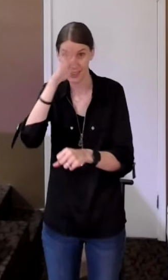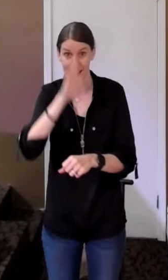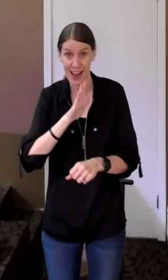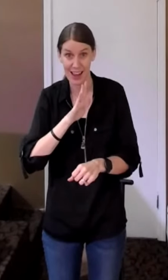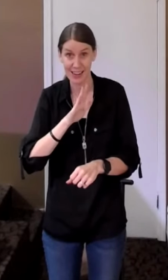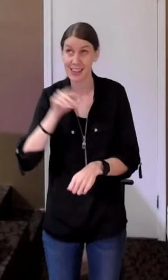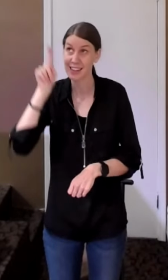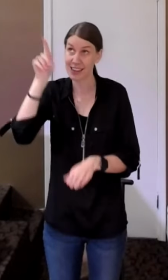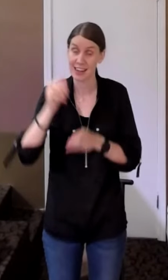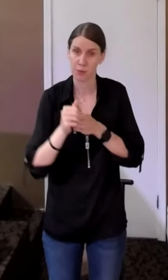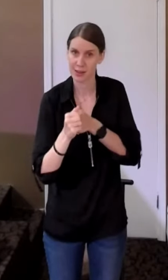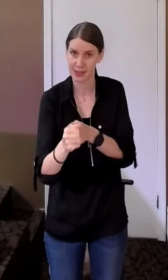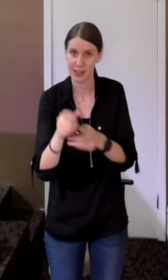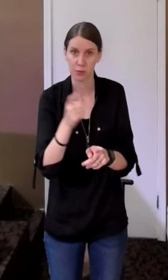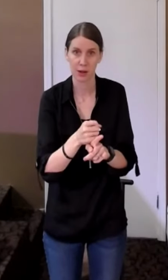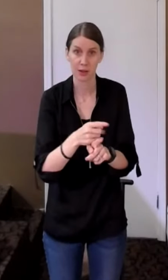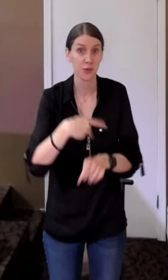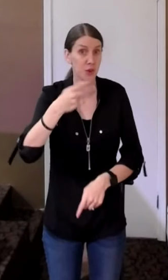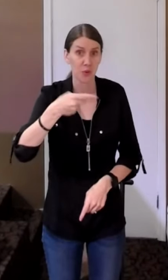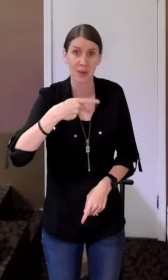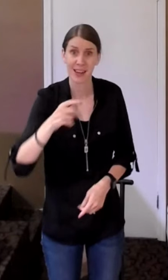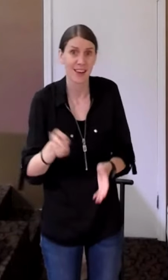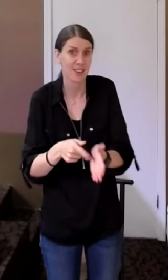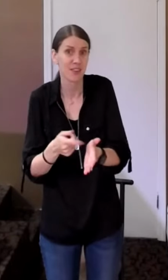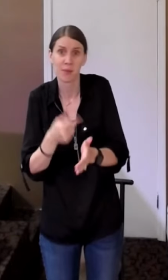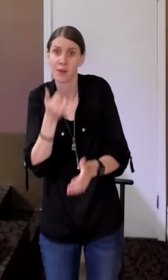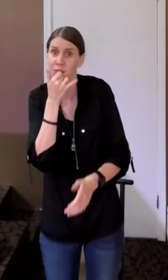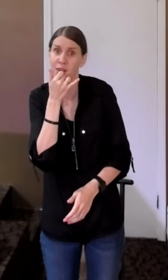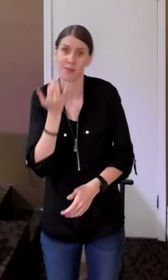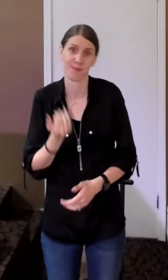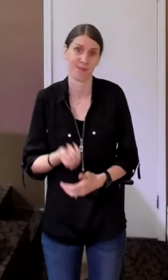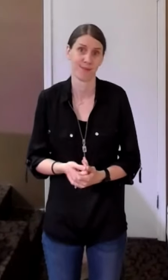road. We can still make mistakes, all right?